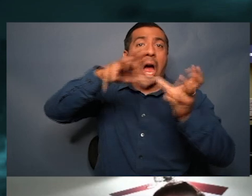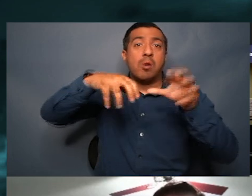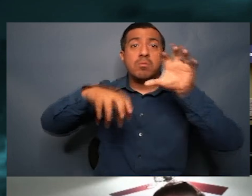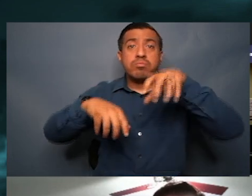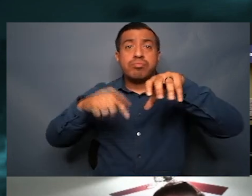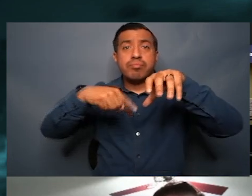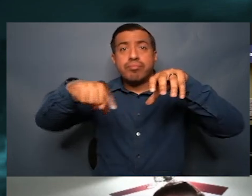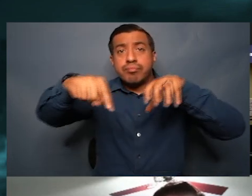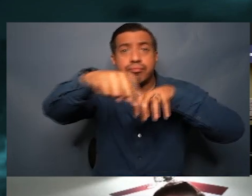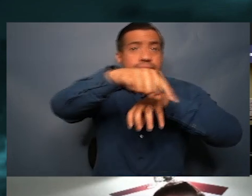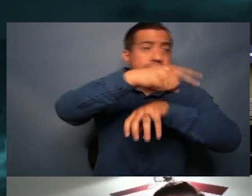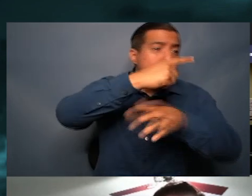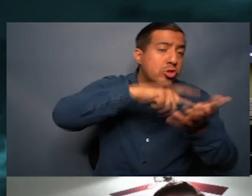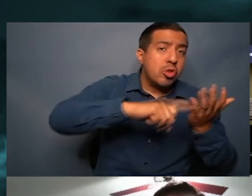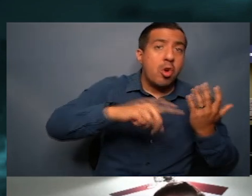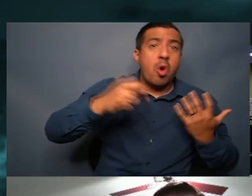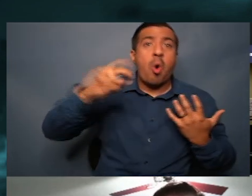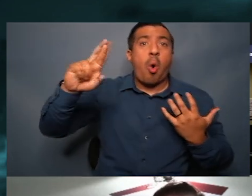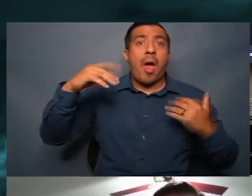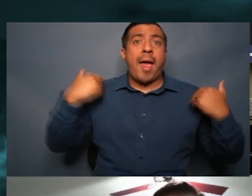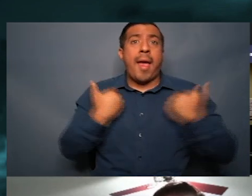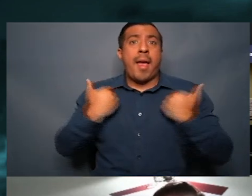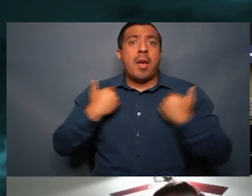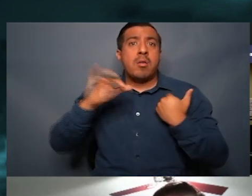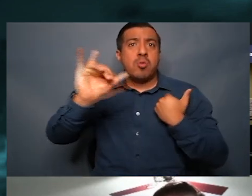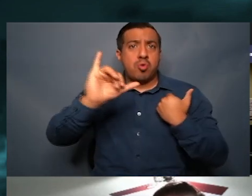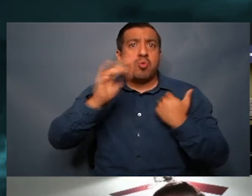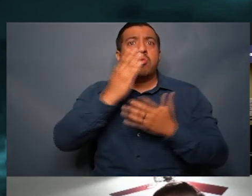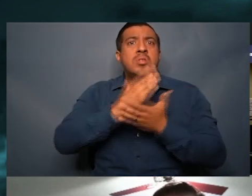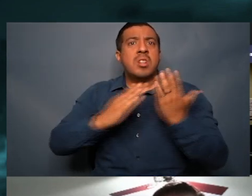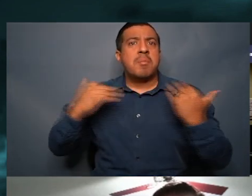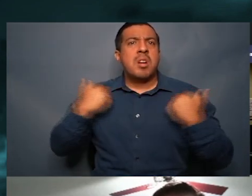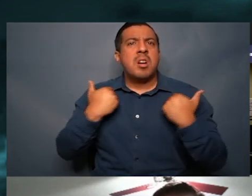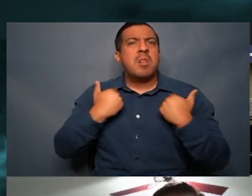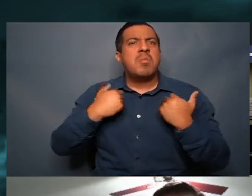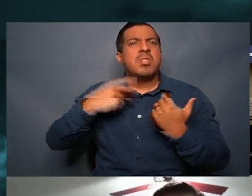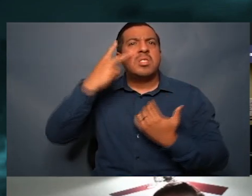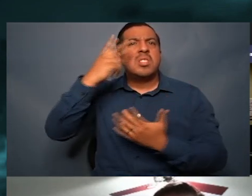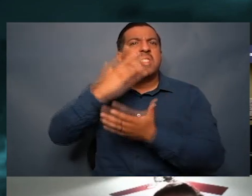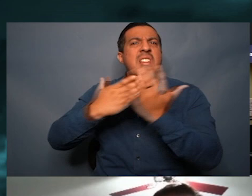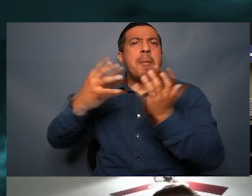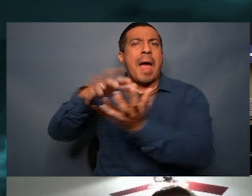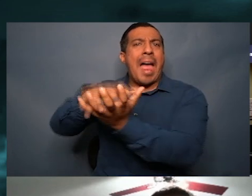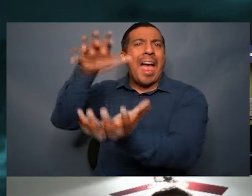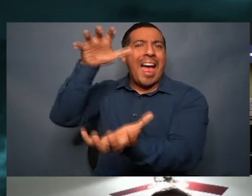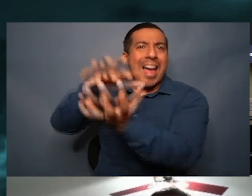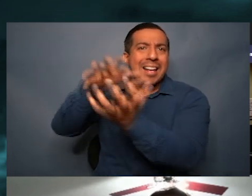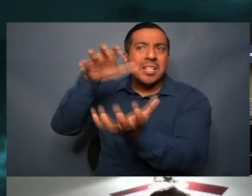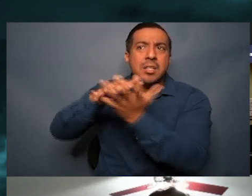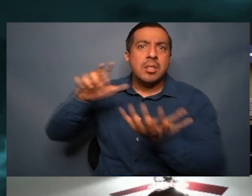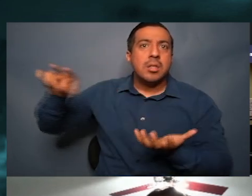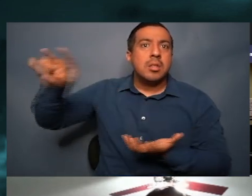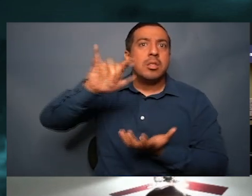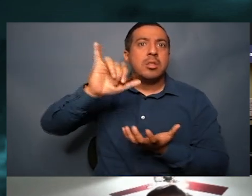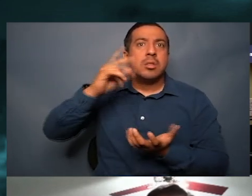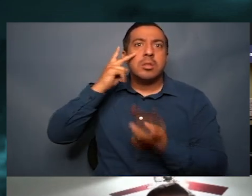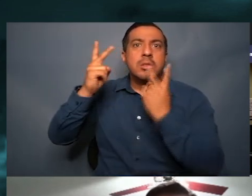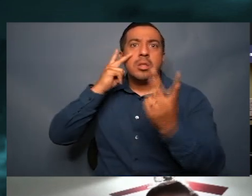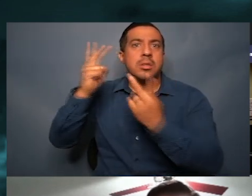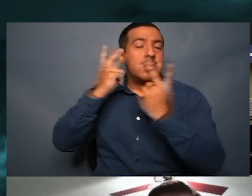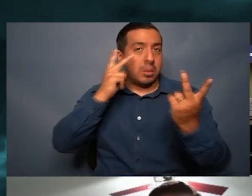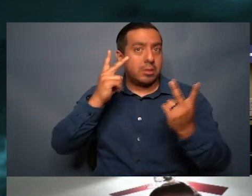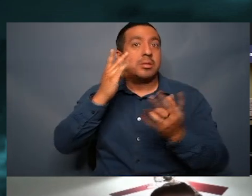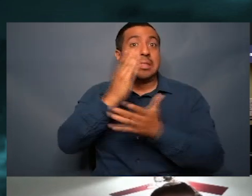mindful of that. Even some critters. We've seen some interesting things on the news lately about alligators and things out there.